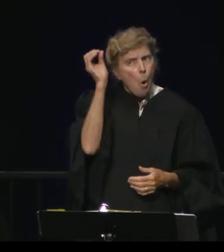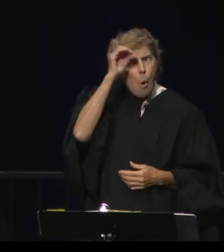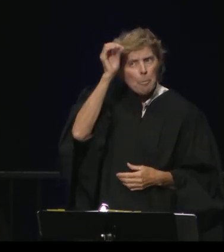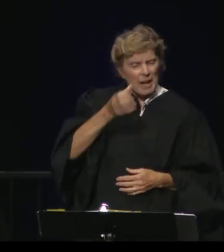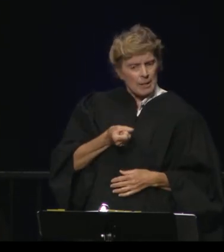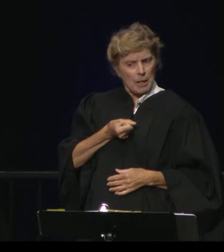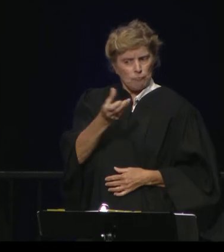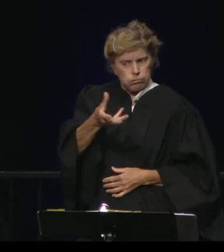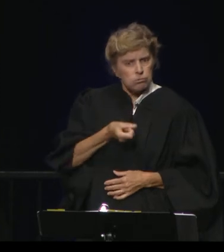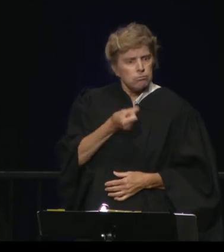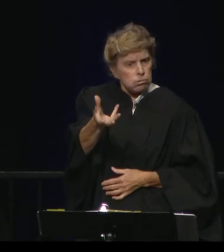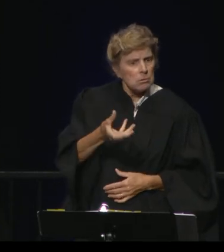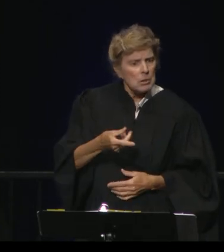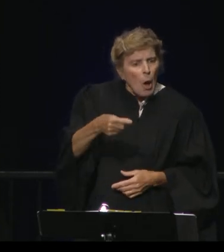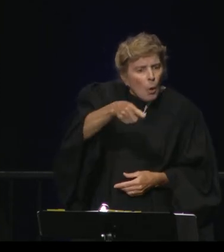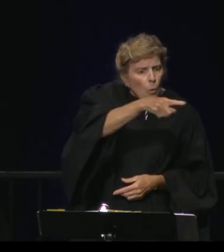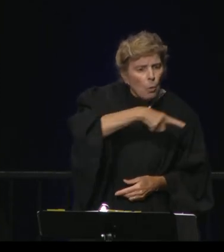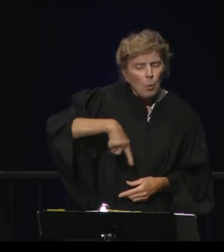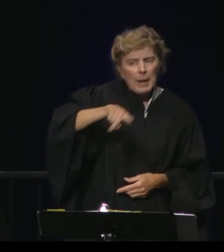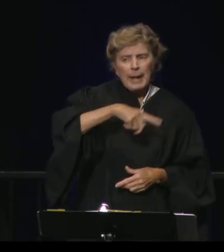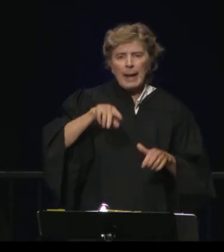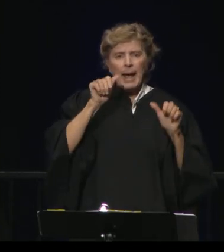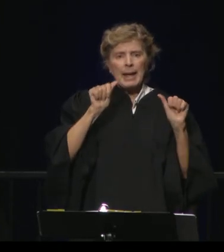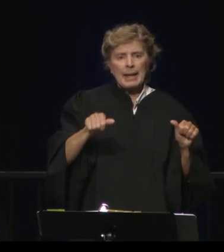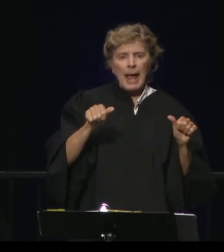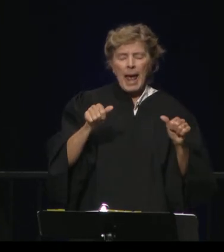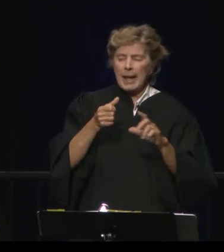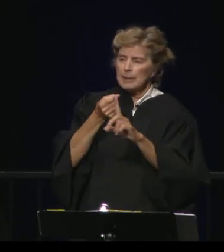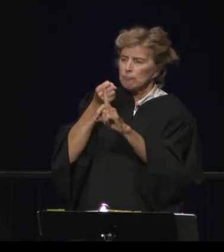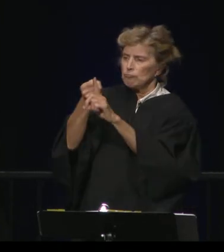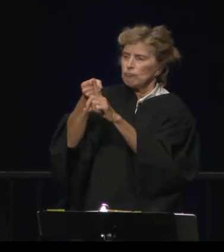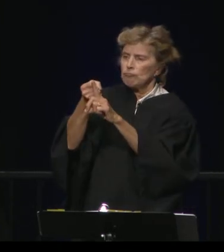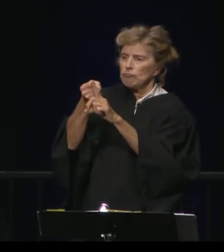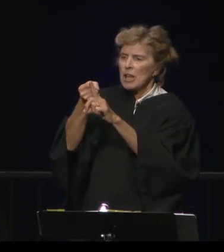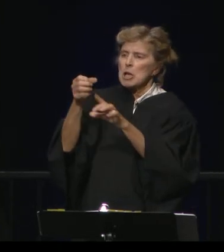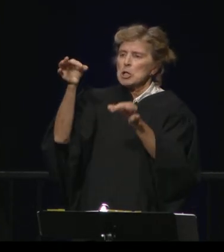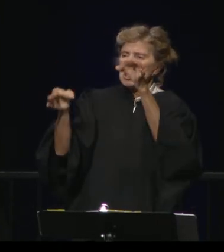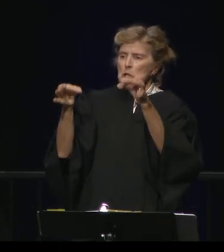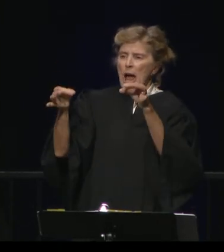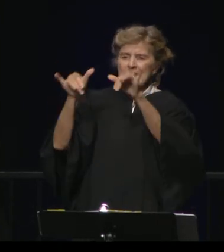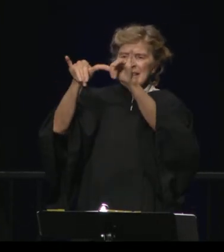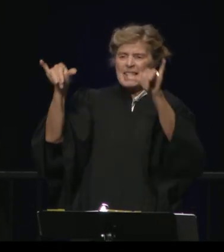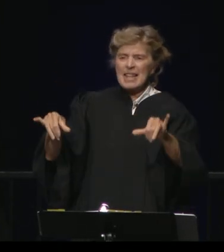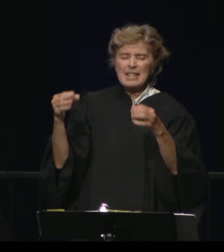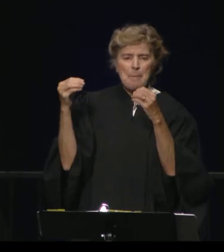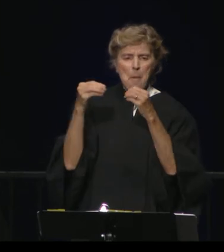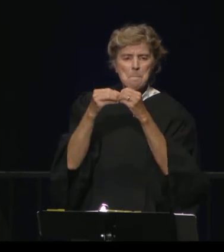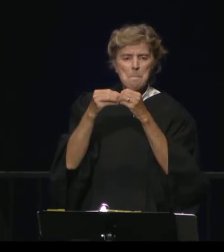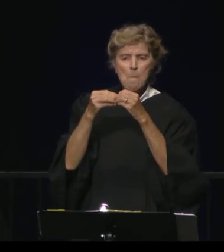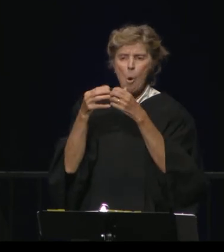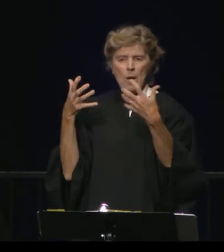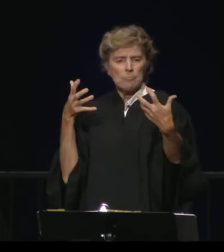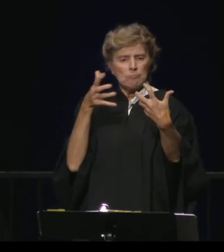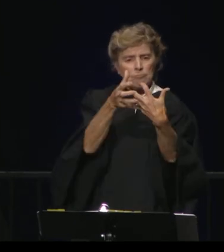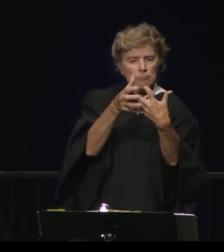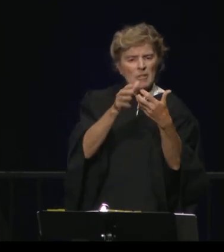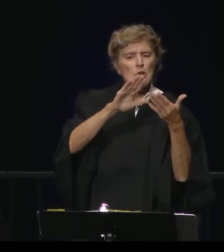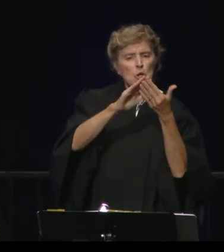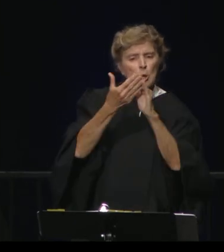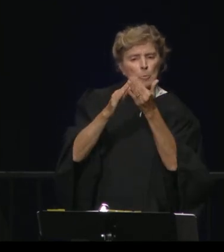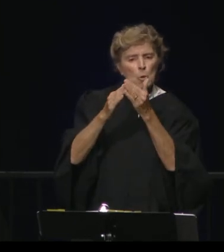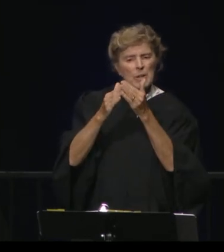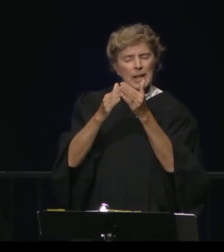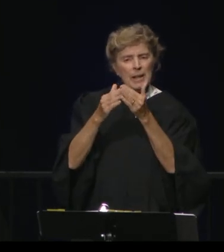we collectively can make the justice system more representative and more accessible to the communities that we